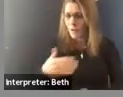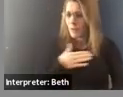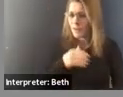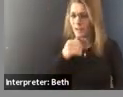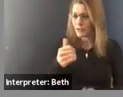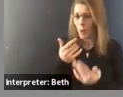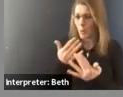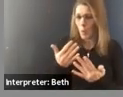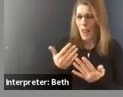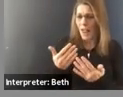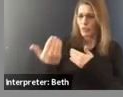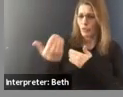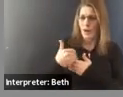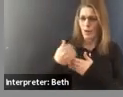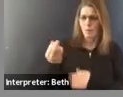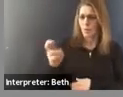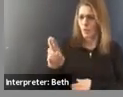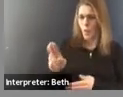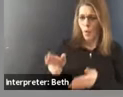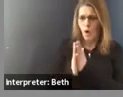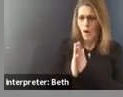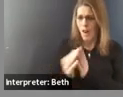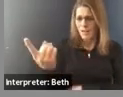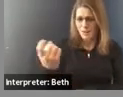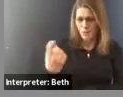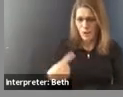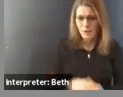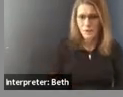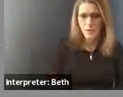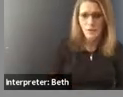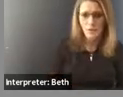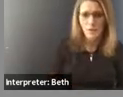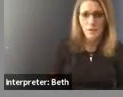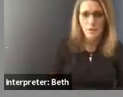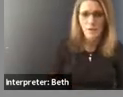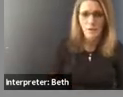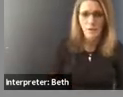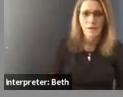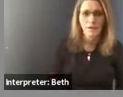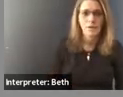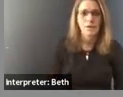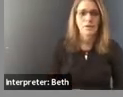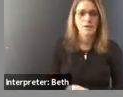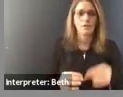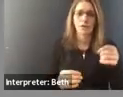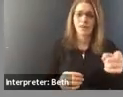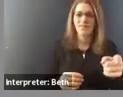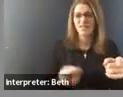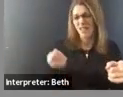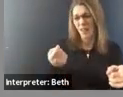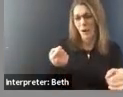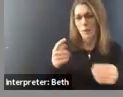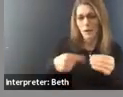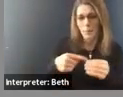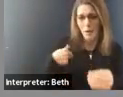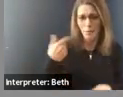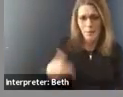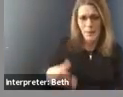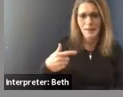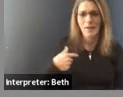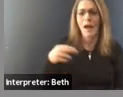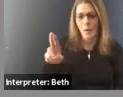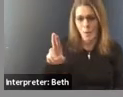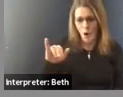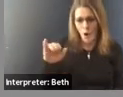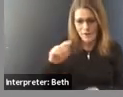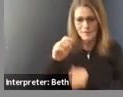question. Right? So again, we kind of know a little bit about this from me. I'm RIT alumni as